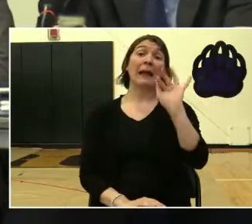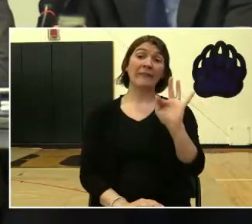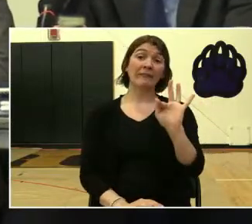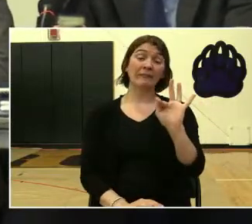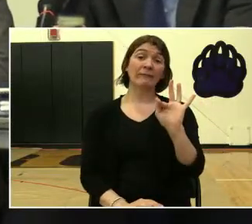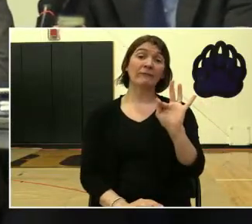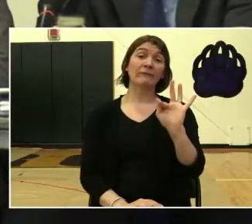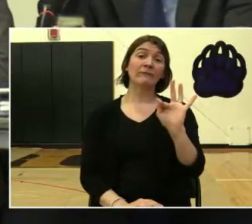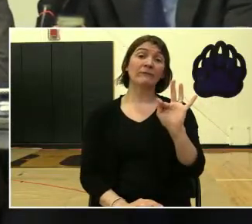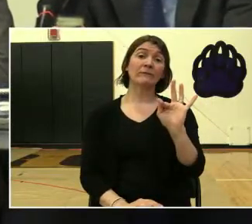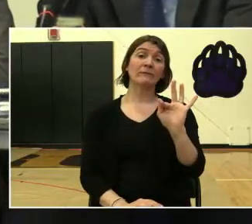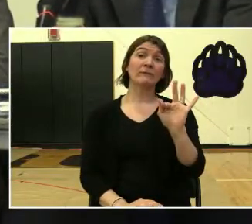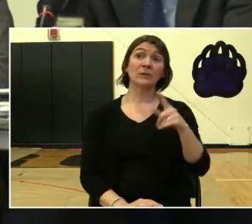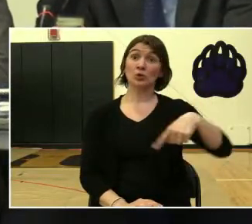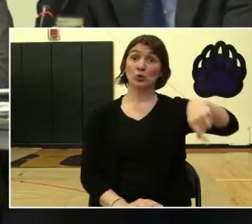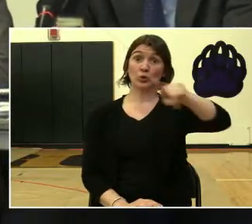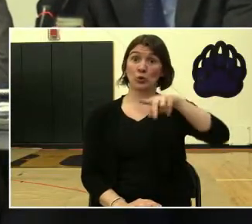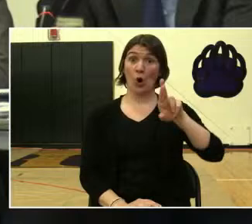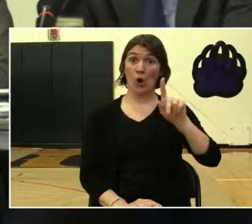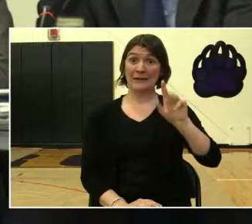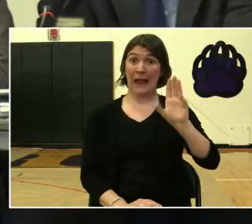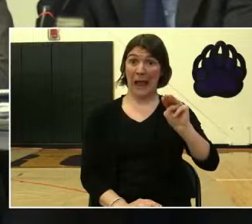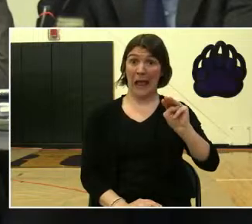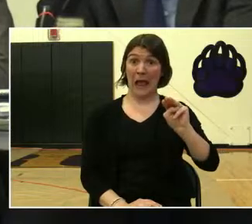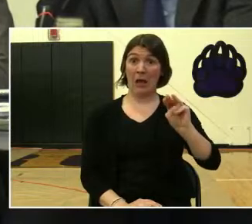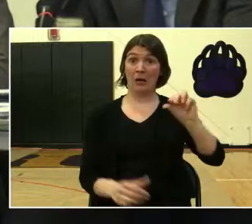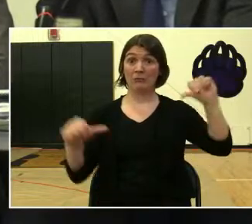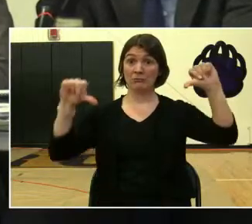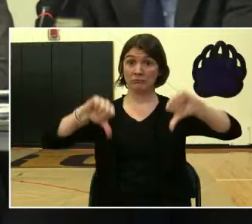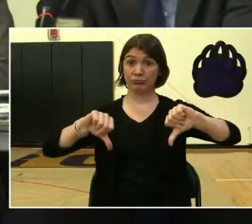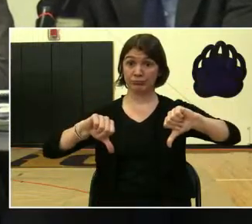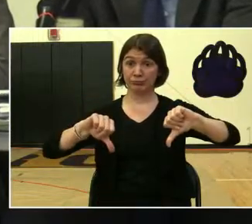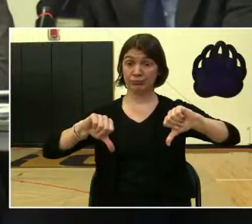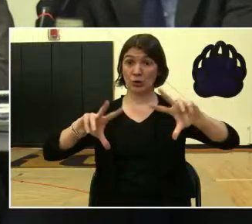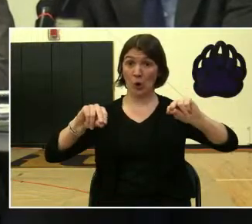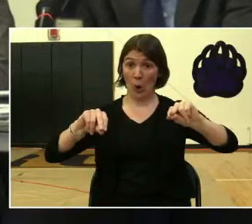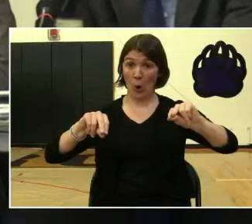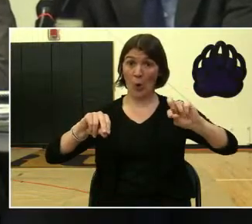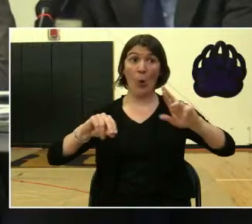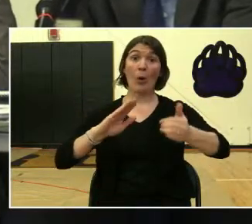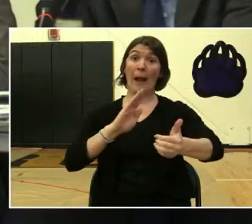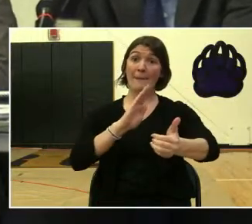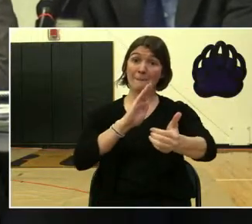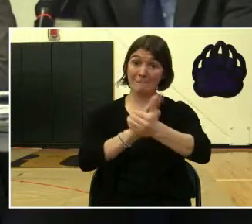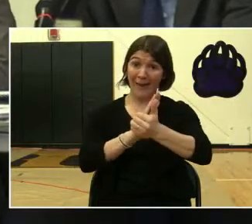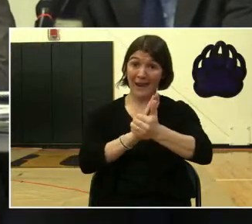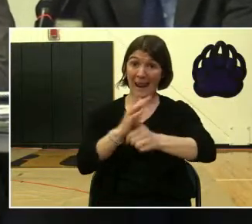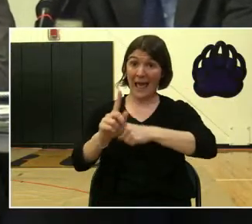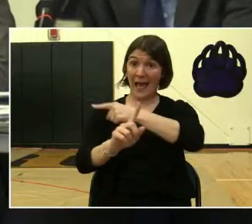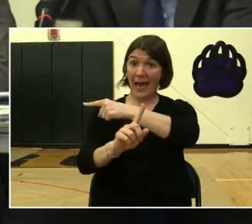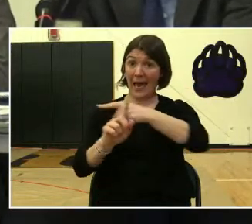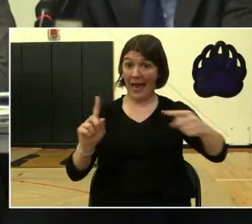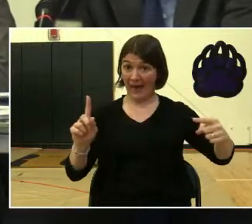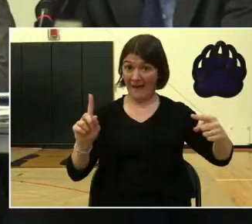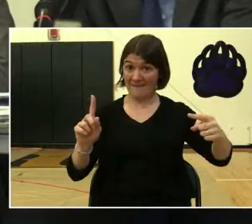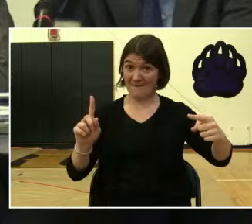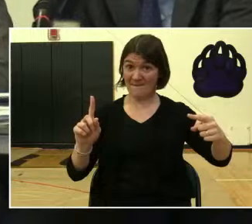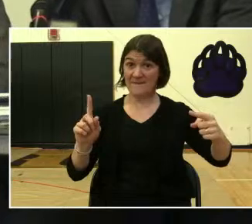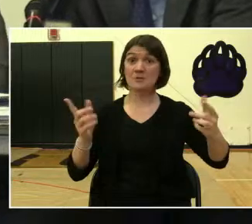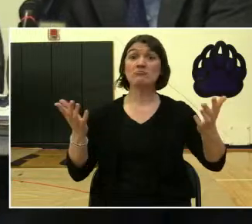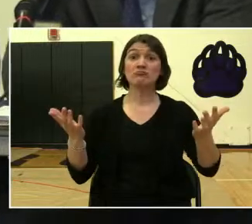the uh body voted this article down or voted to to amend for it to be less than the amount